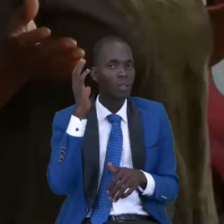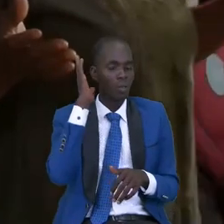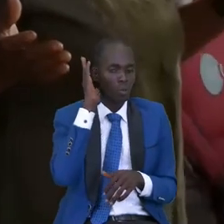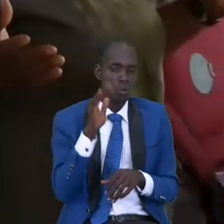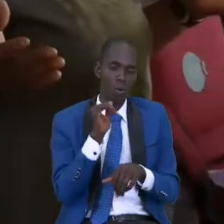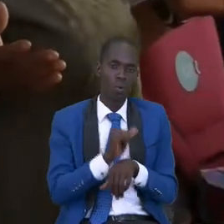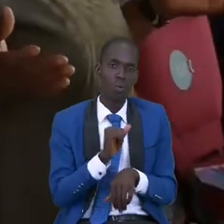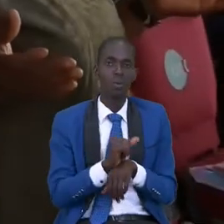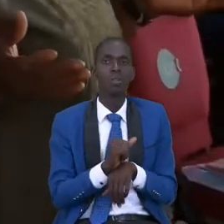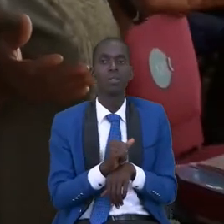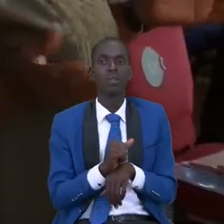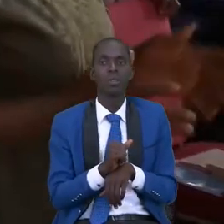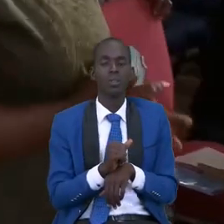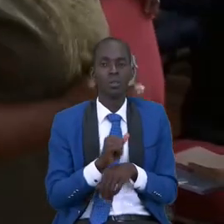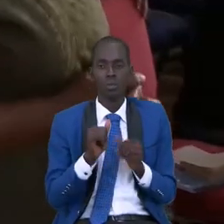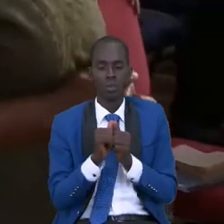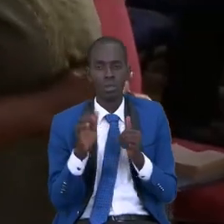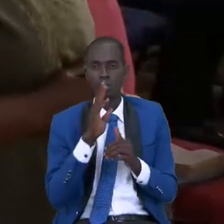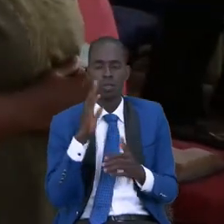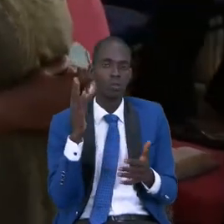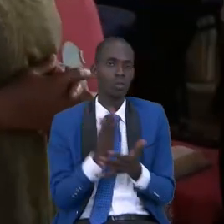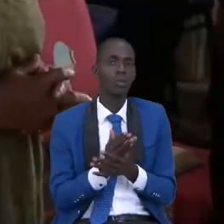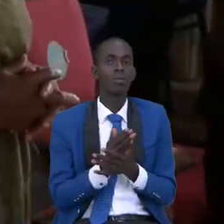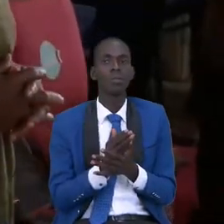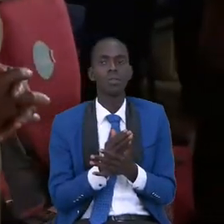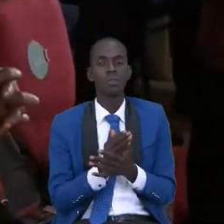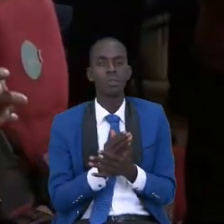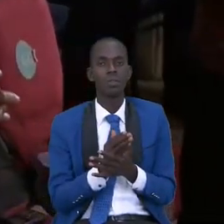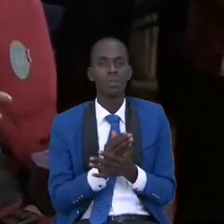work unhindered,